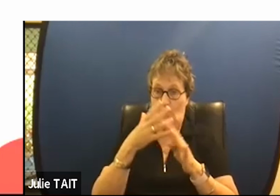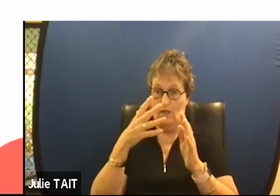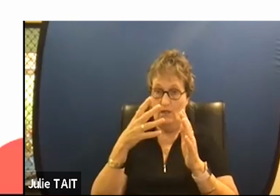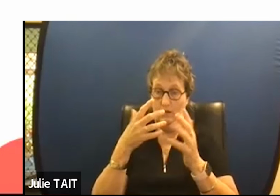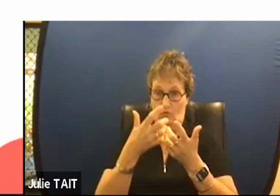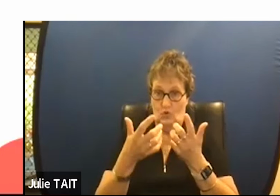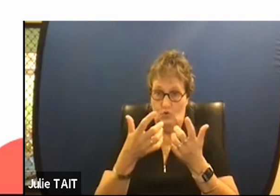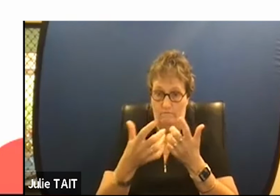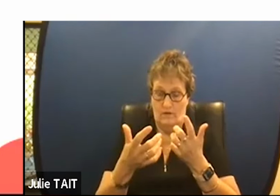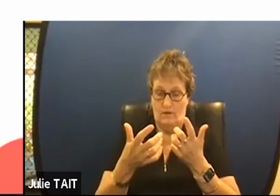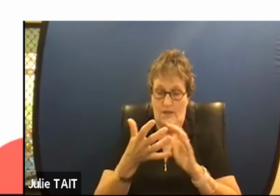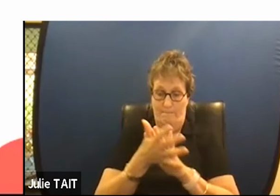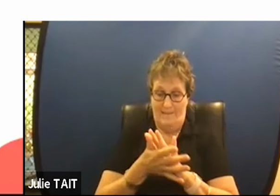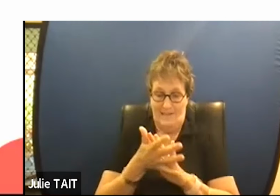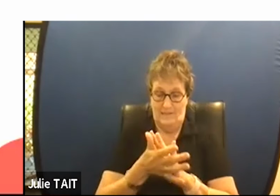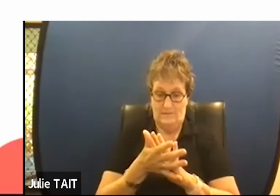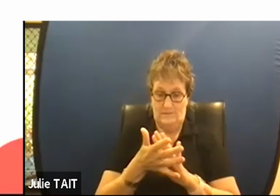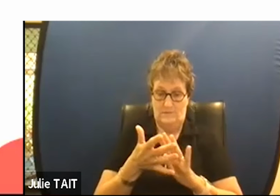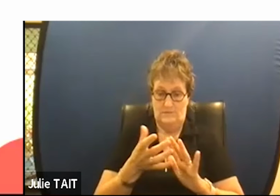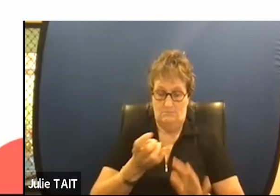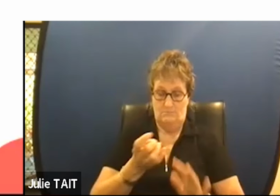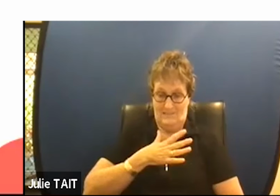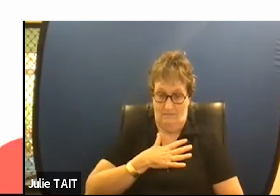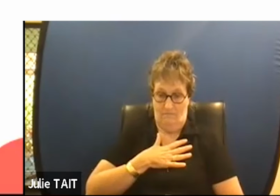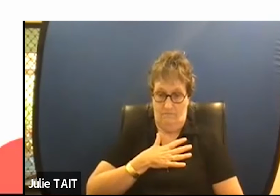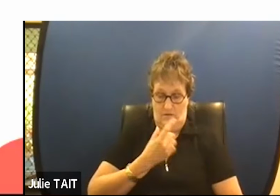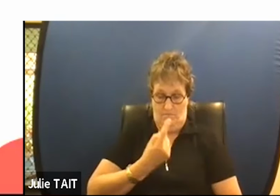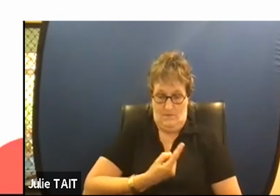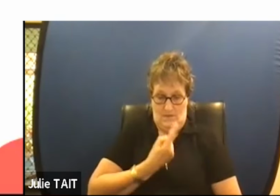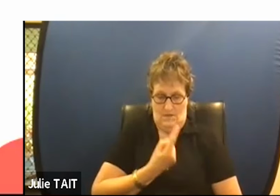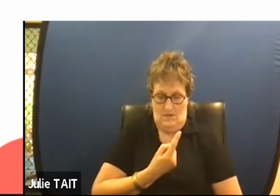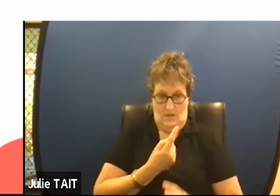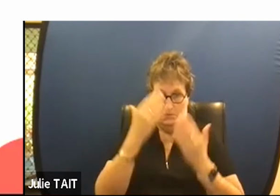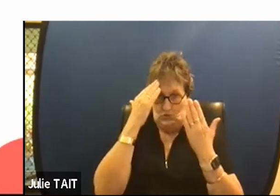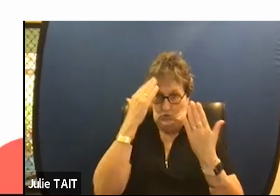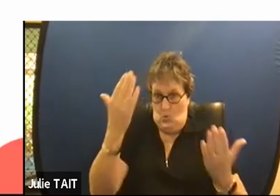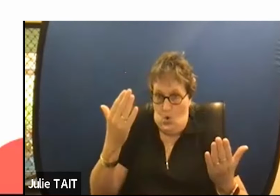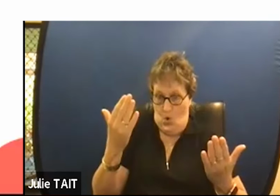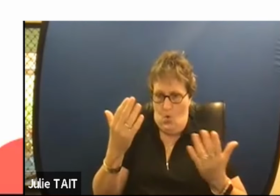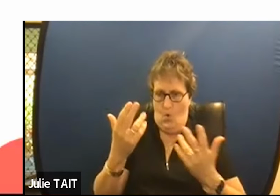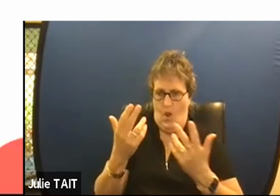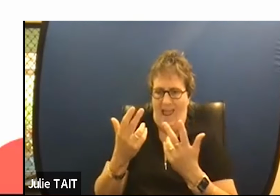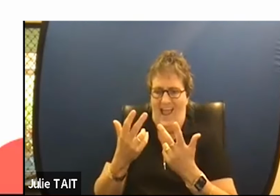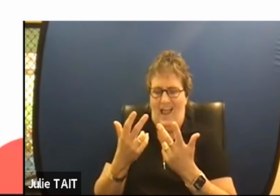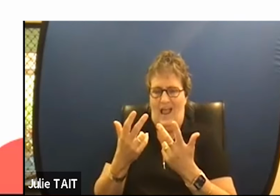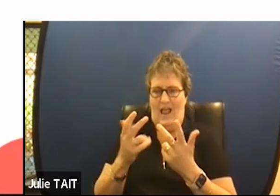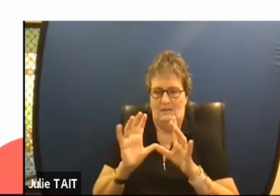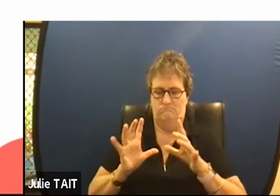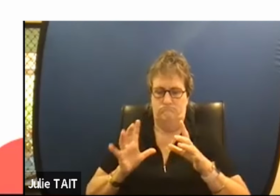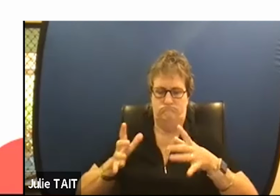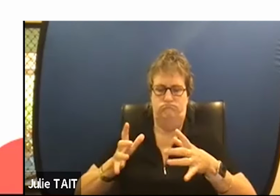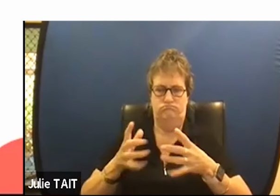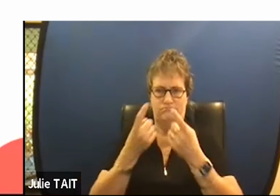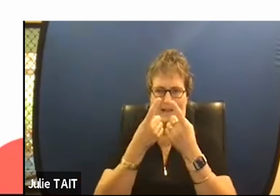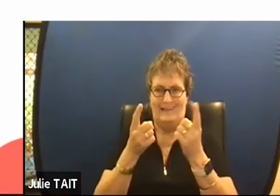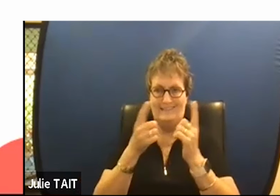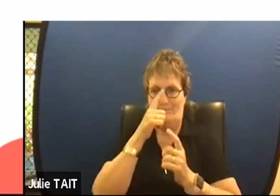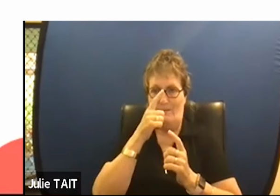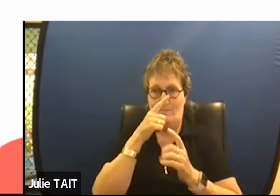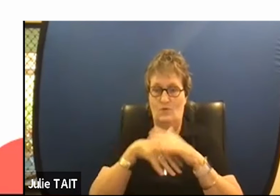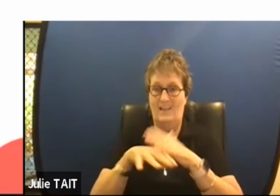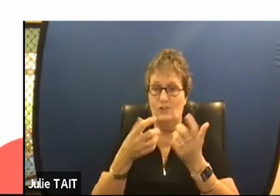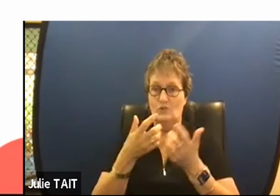our collective and my own kind of individual unknowingness. And it's kind of required a kind of